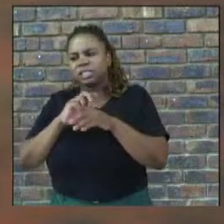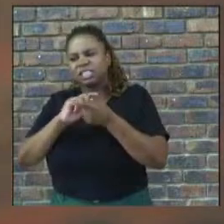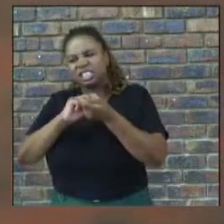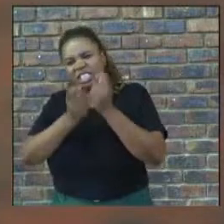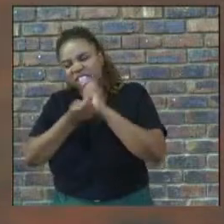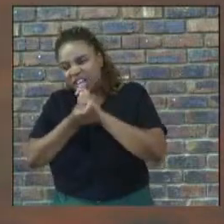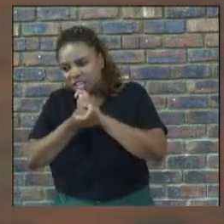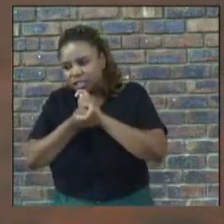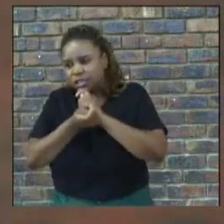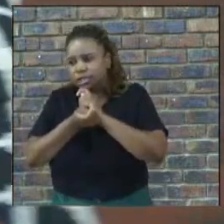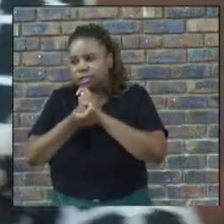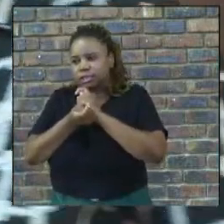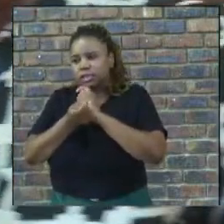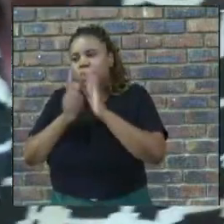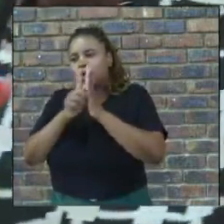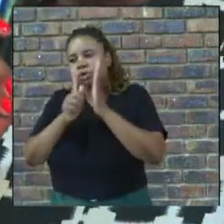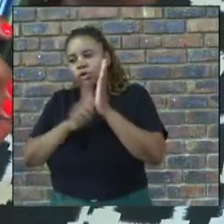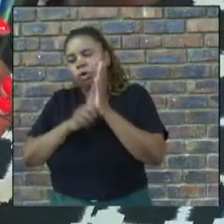cases tsa kgale